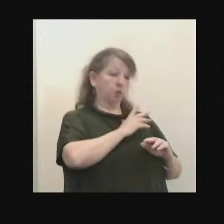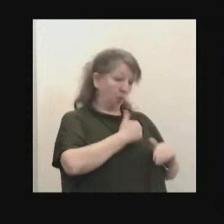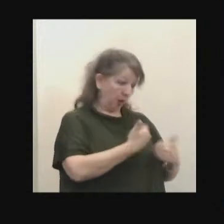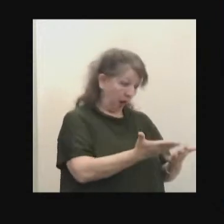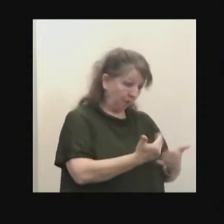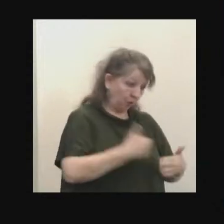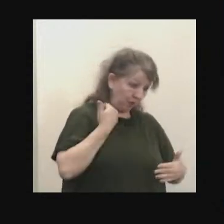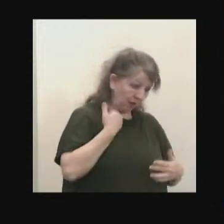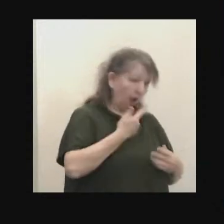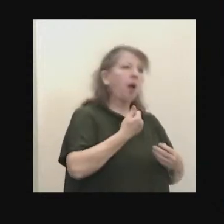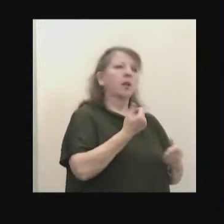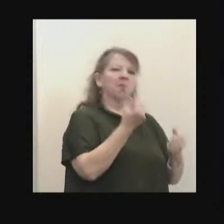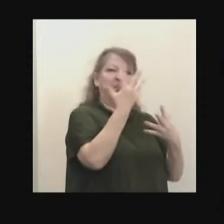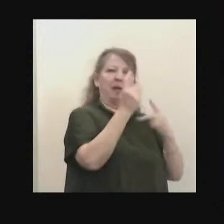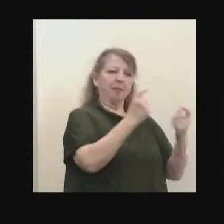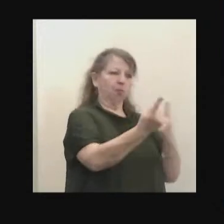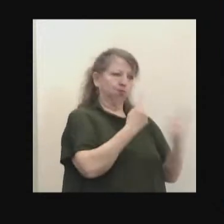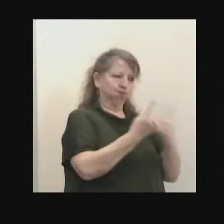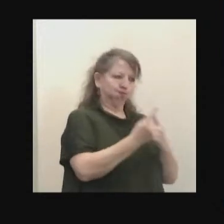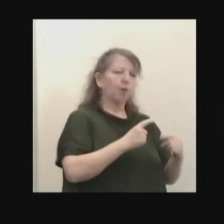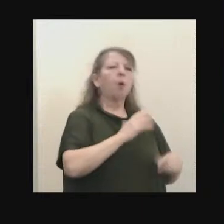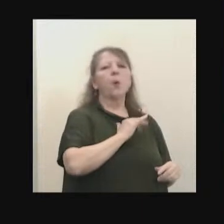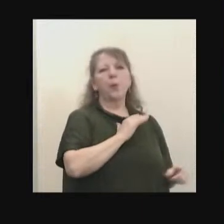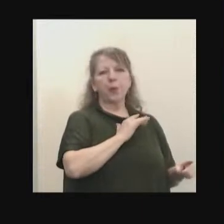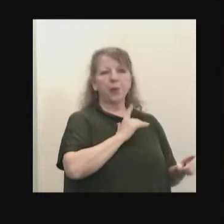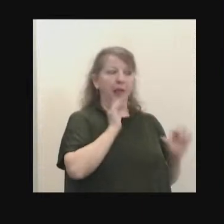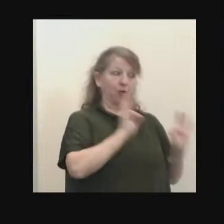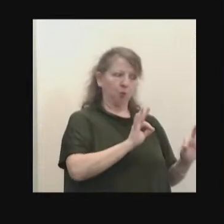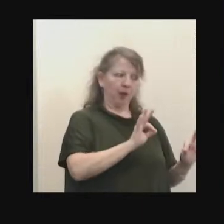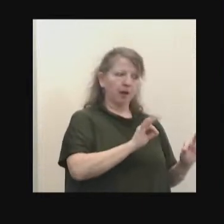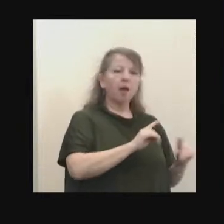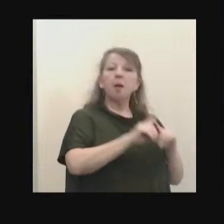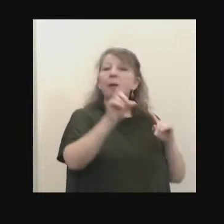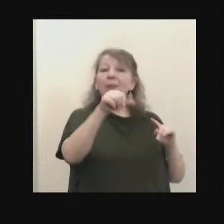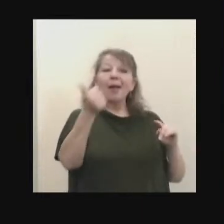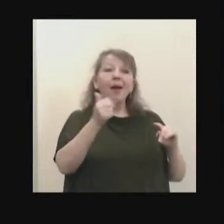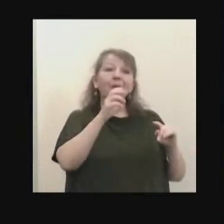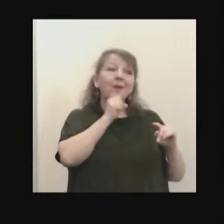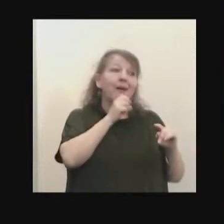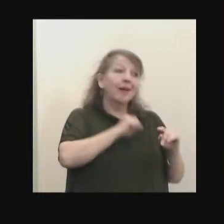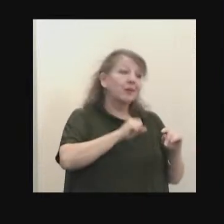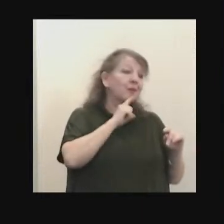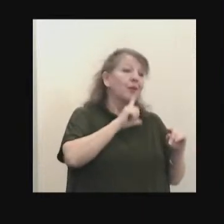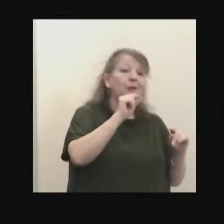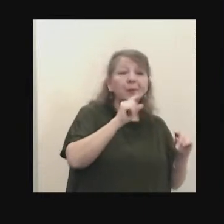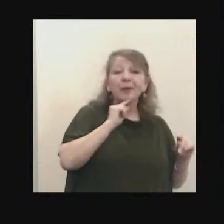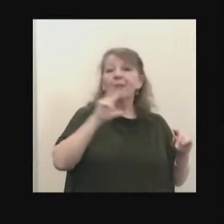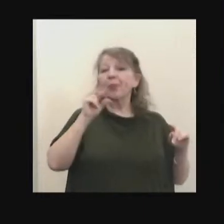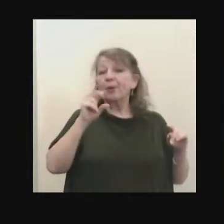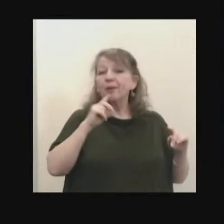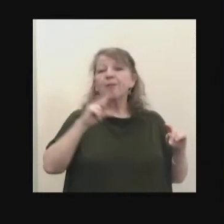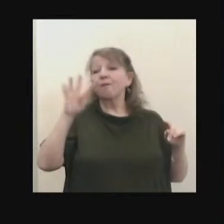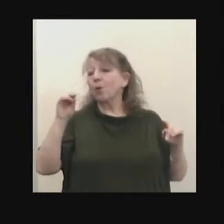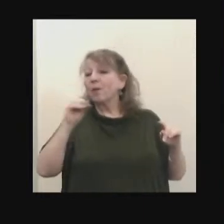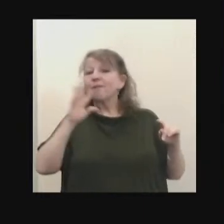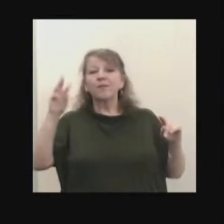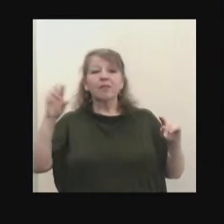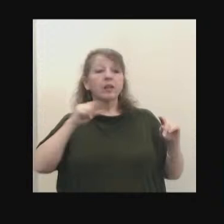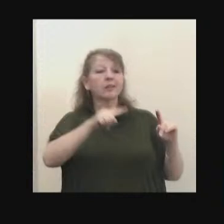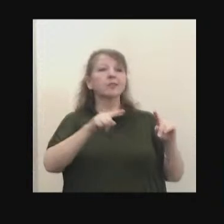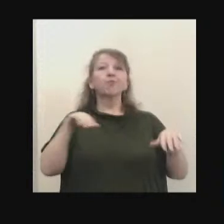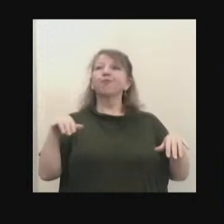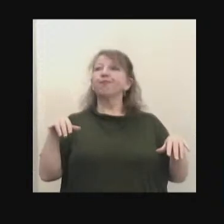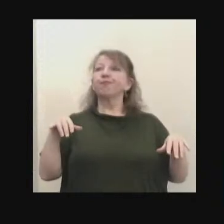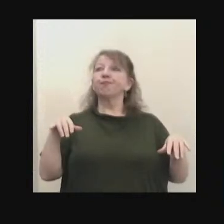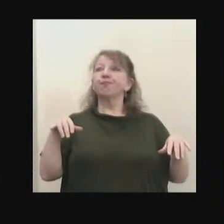we've seen very little movement in any of the other age groups, and we really need to get those numbers up if we're going to have an effect of